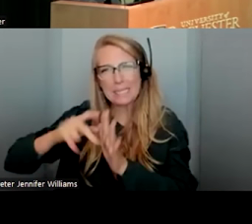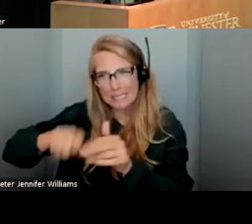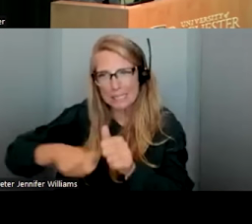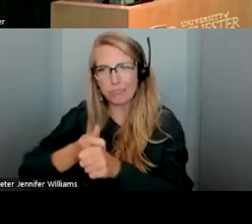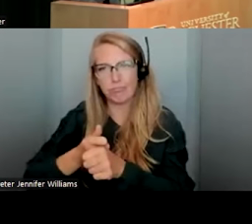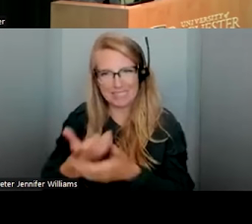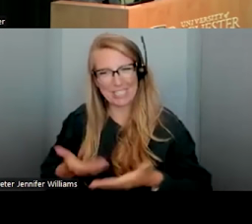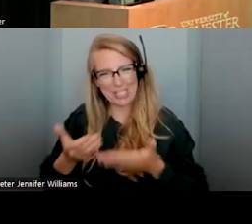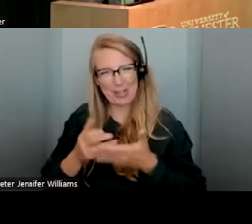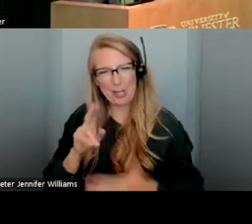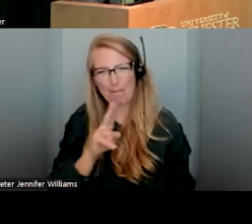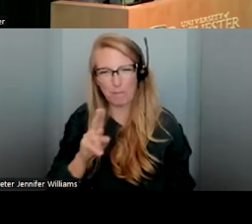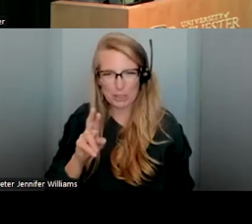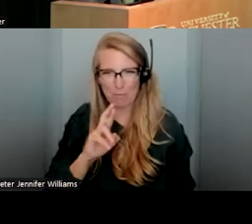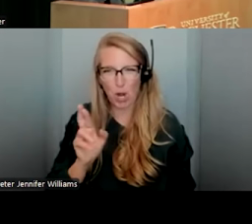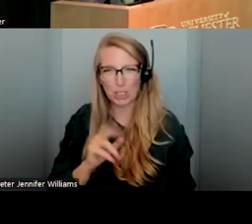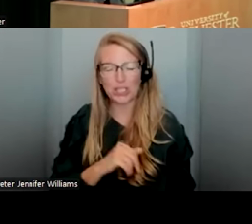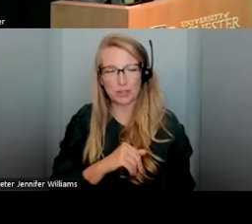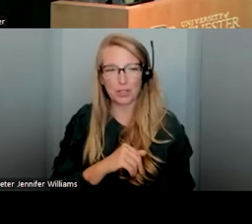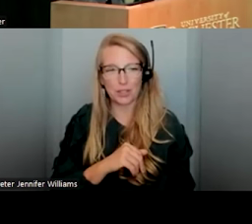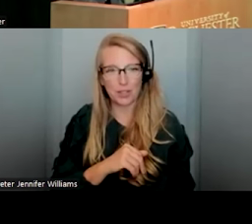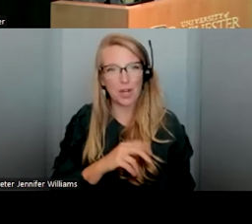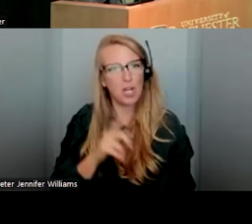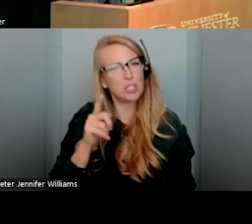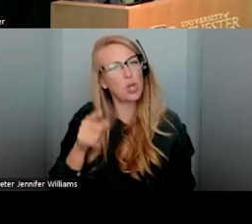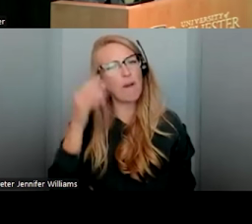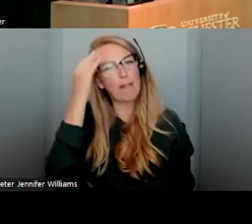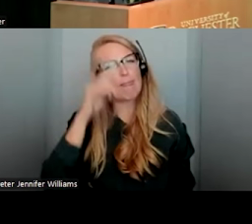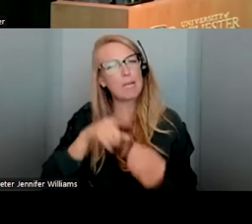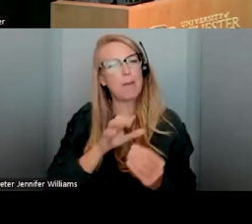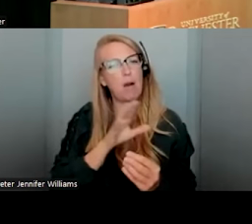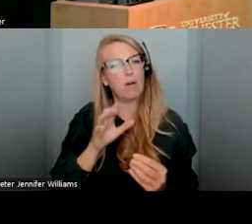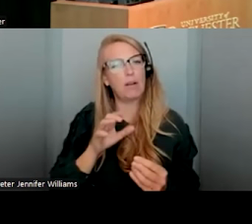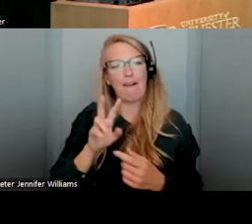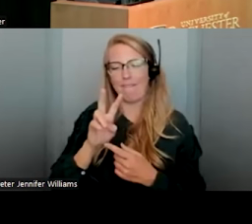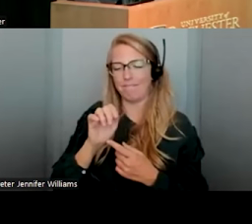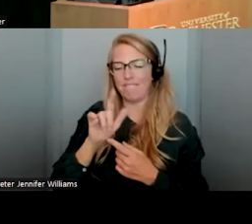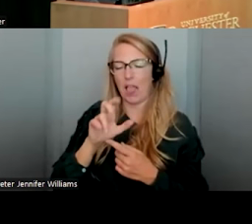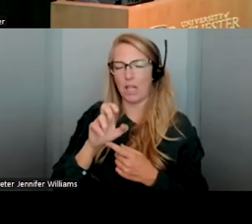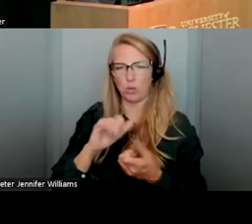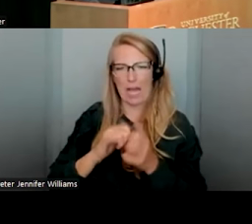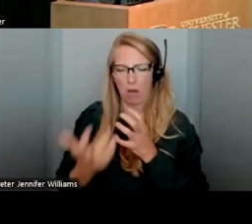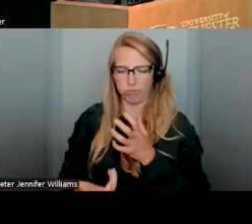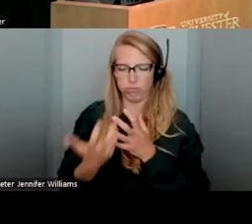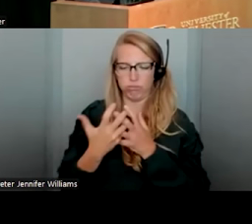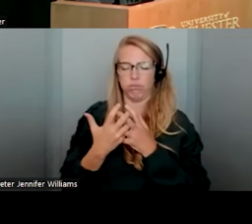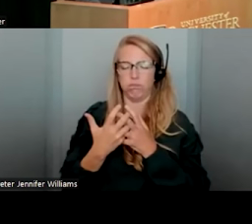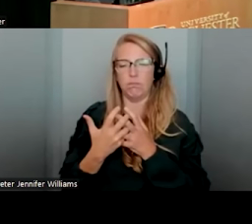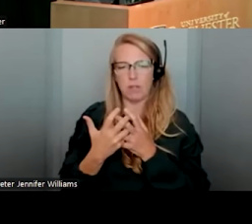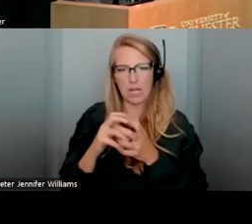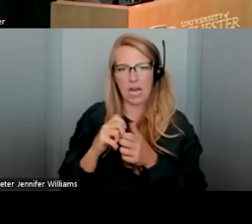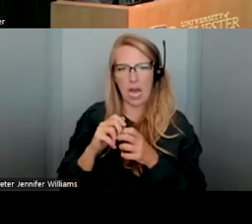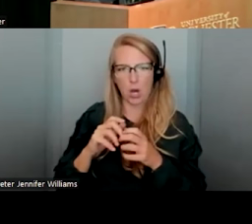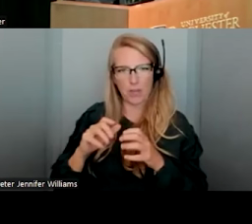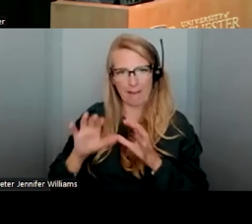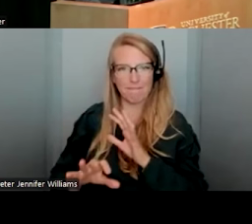we should find ways to think about our values, how it matches with you, and how we can derive meanings in